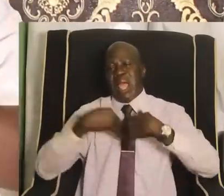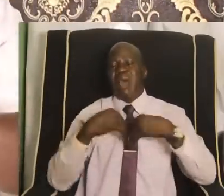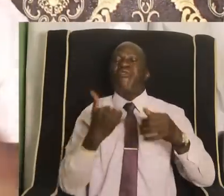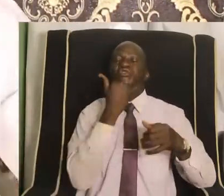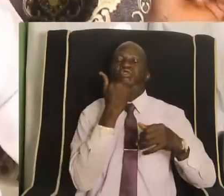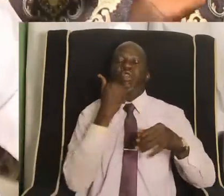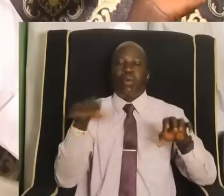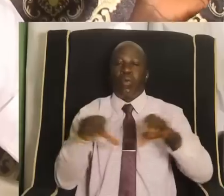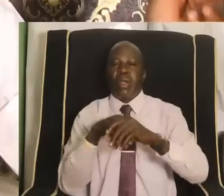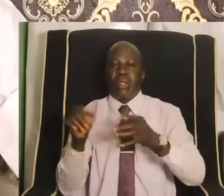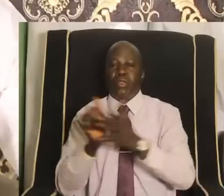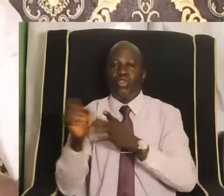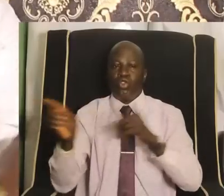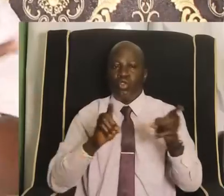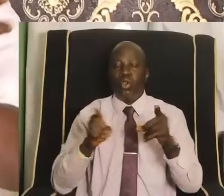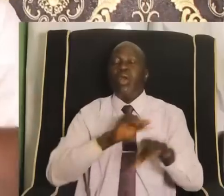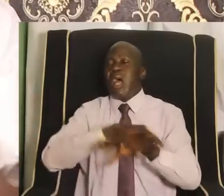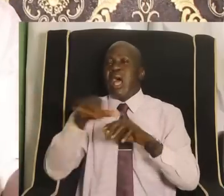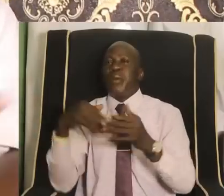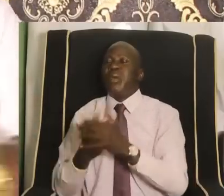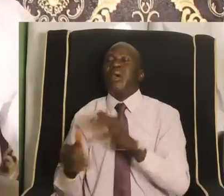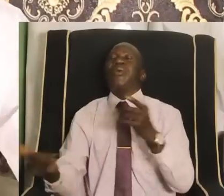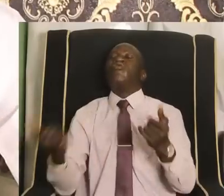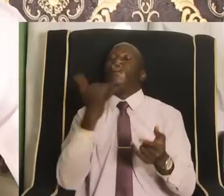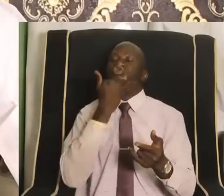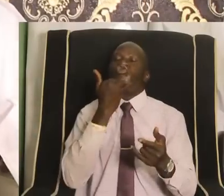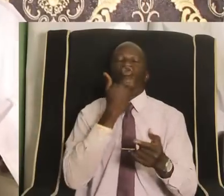you to have wrong marriage.